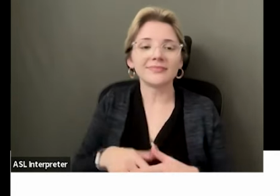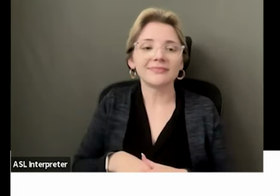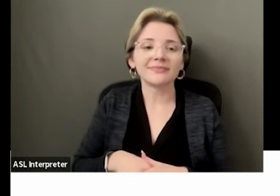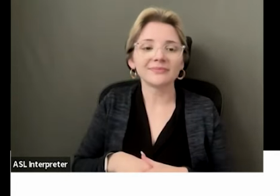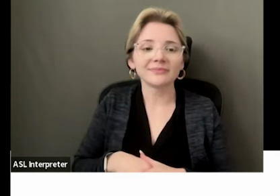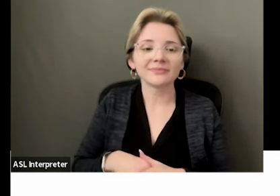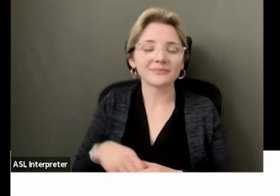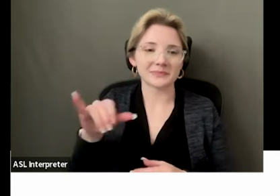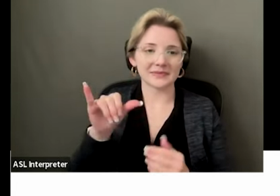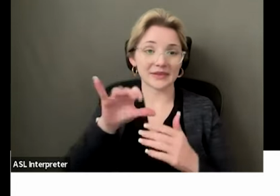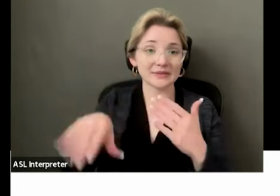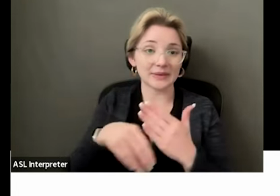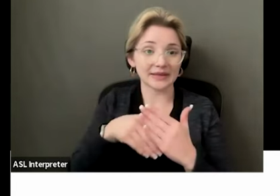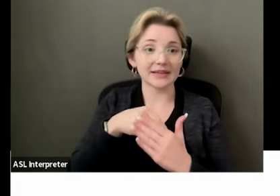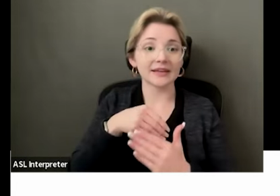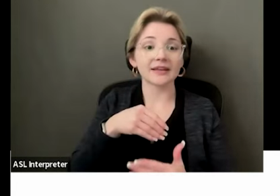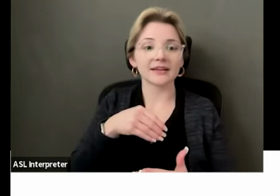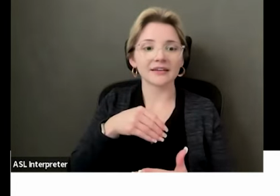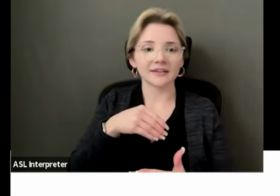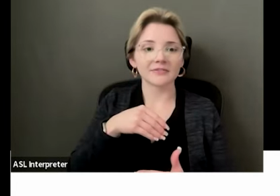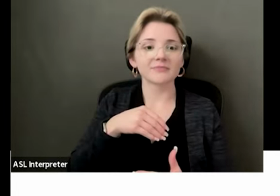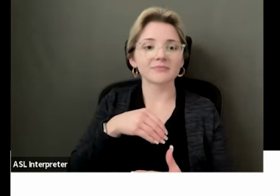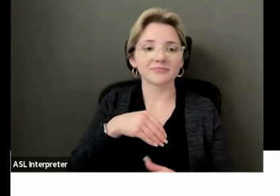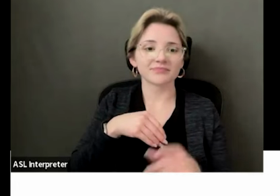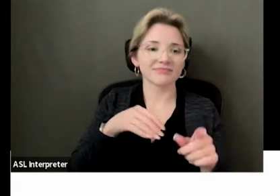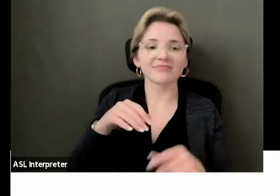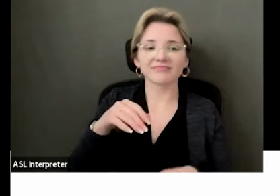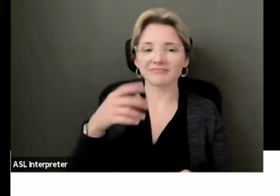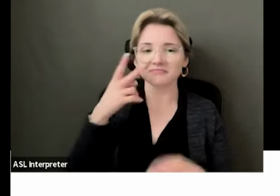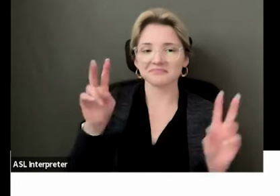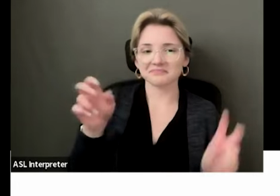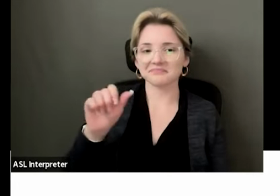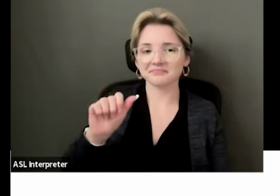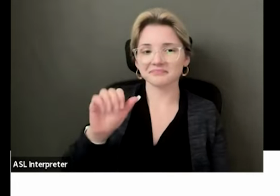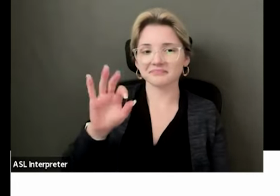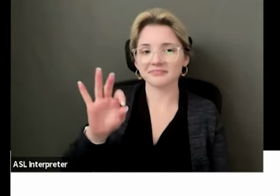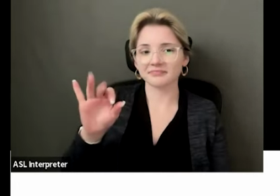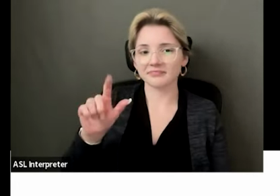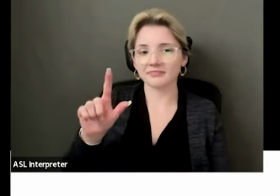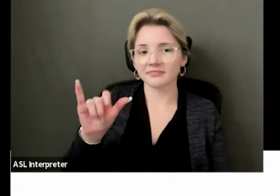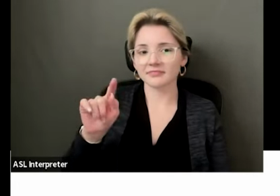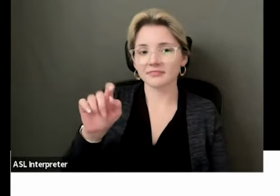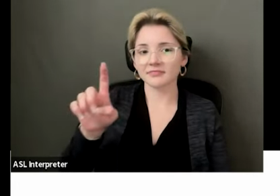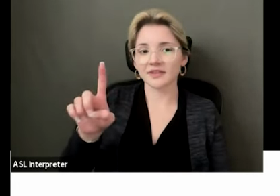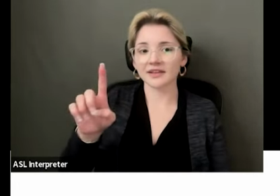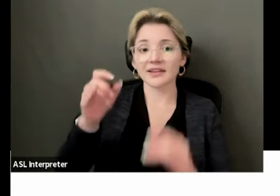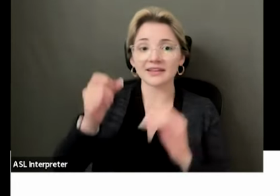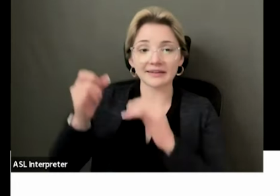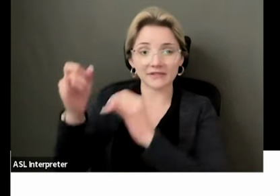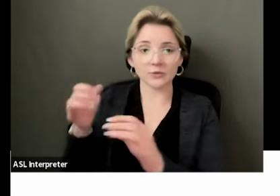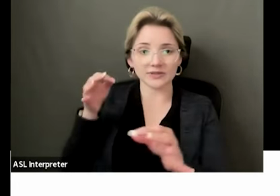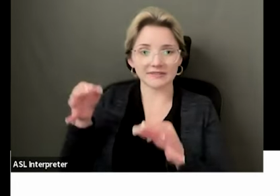it also added that affiliated individual definition, which included other members of the household. I know that was also kind of hard to